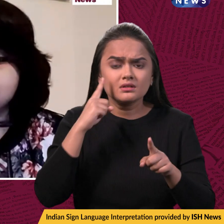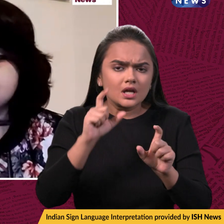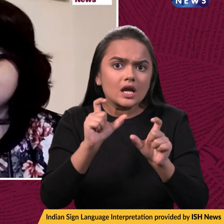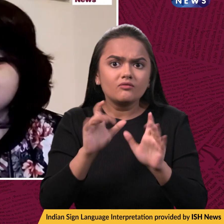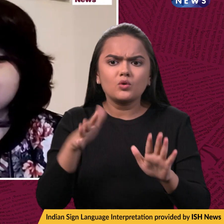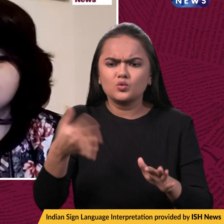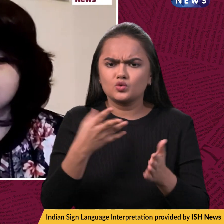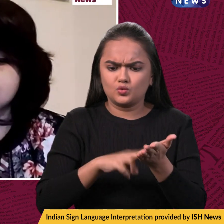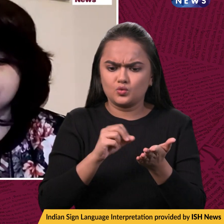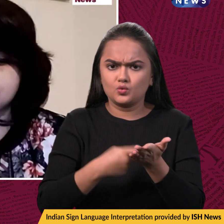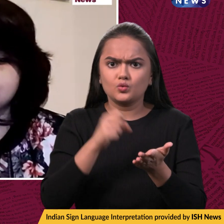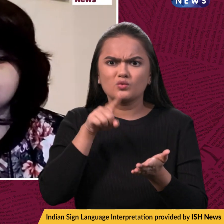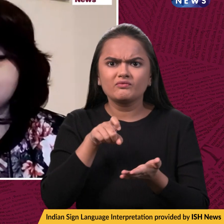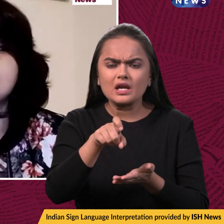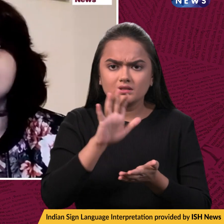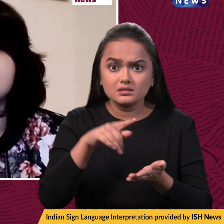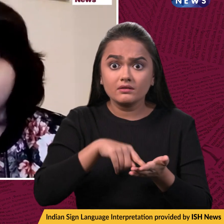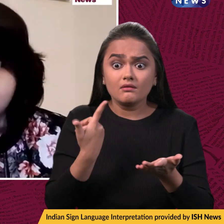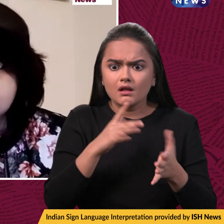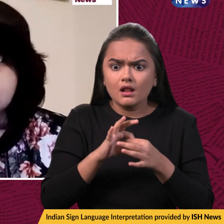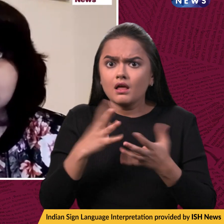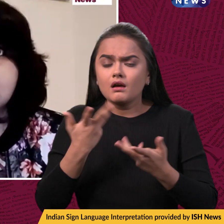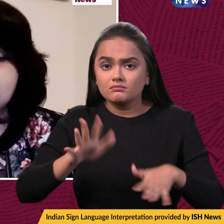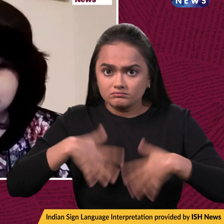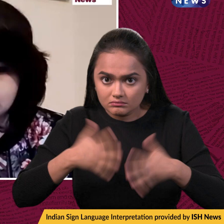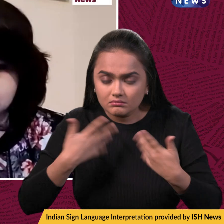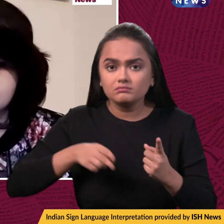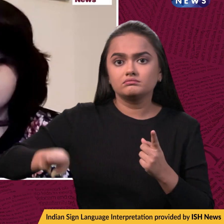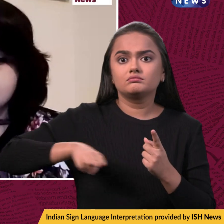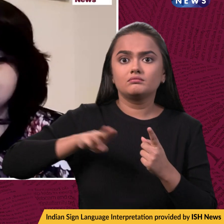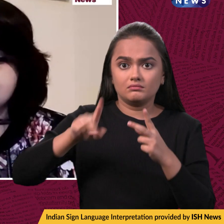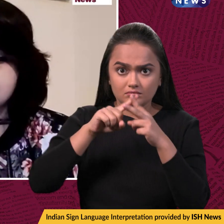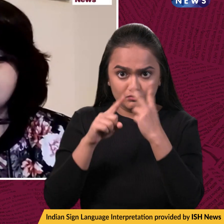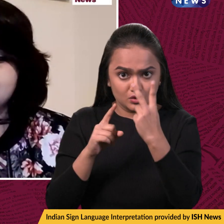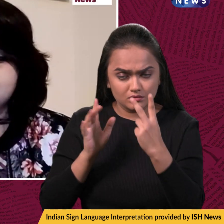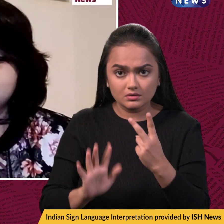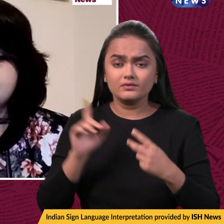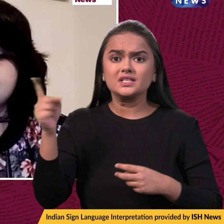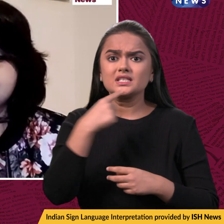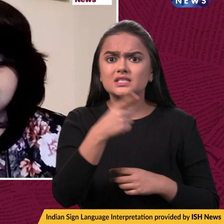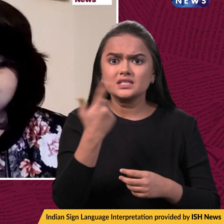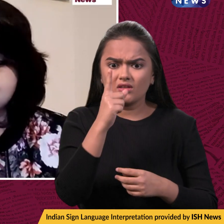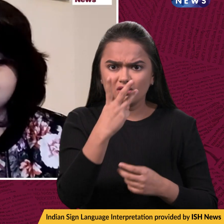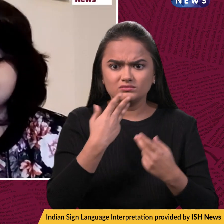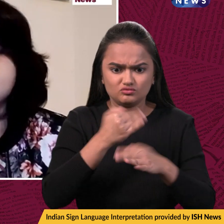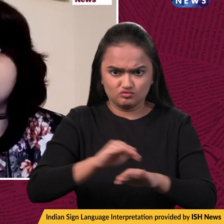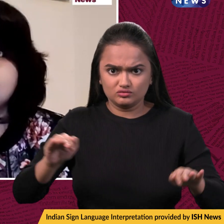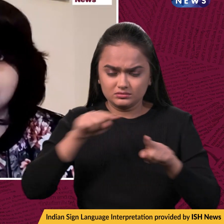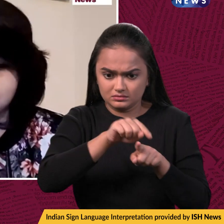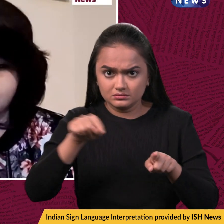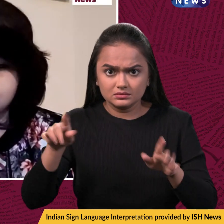vigilant of the Norovirus infection that causes vomiting and diarrhea. Now, cases have been reported in 13